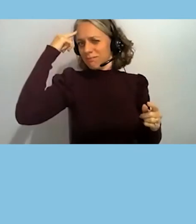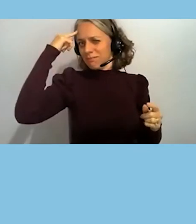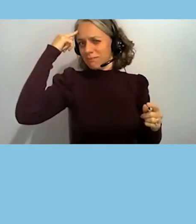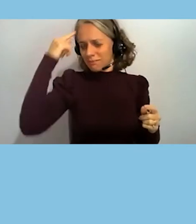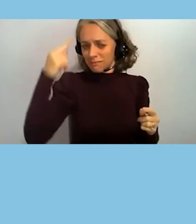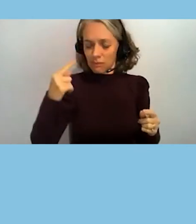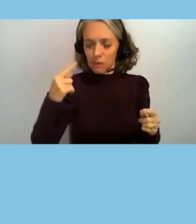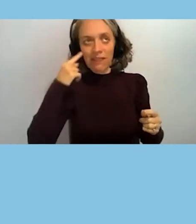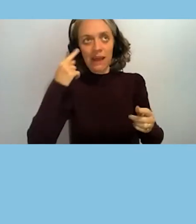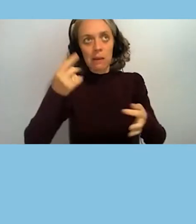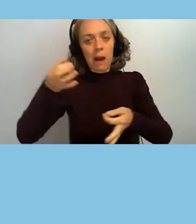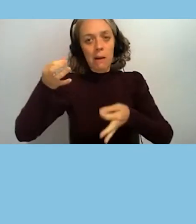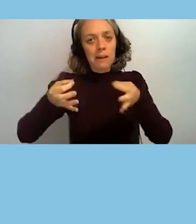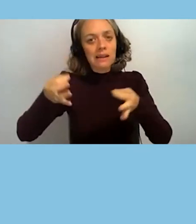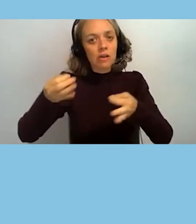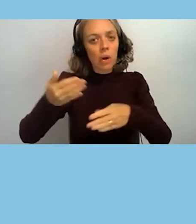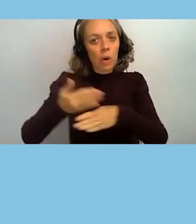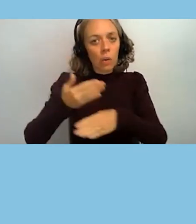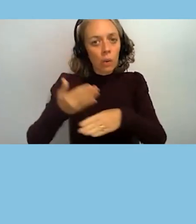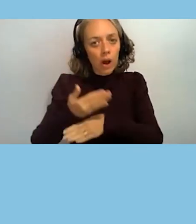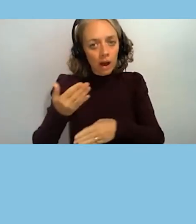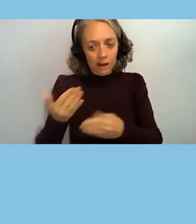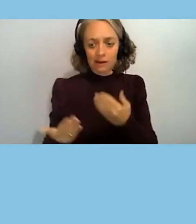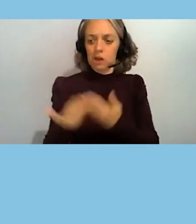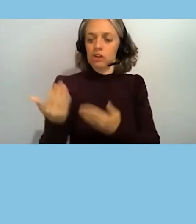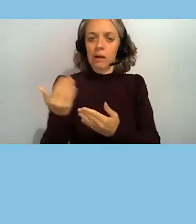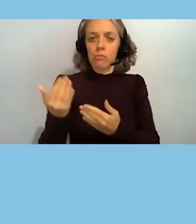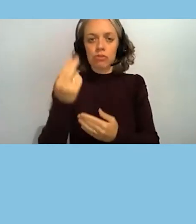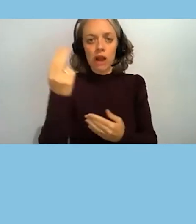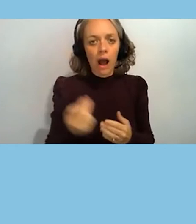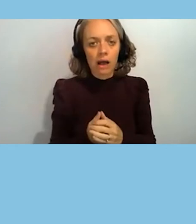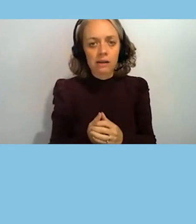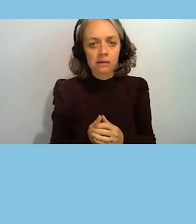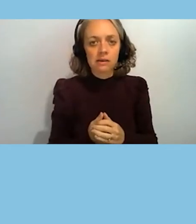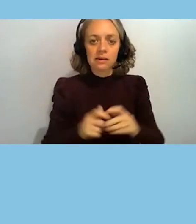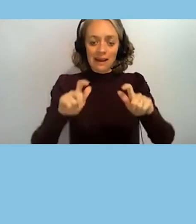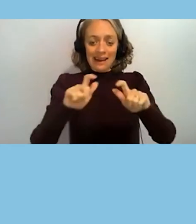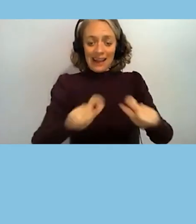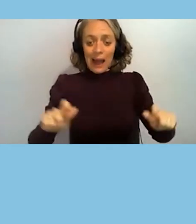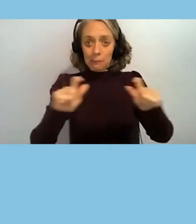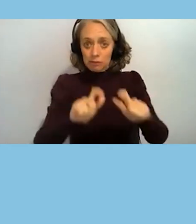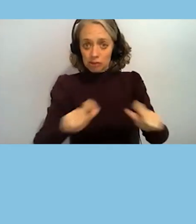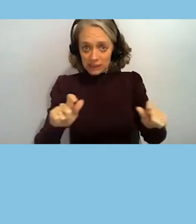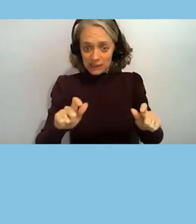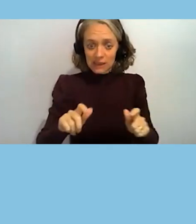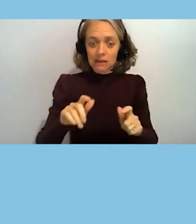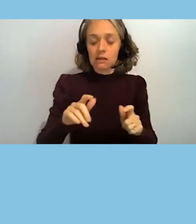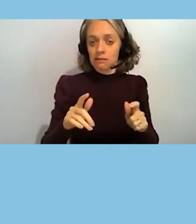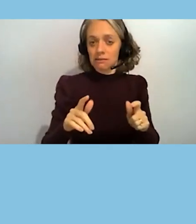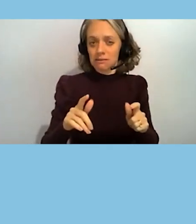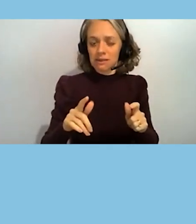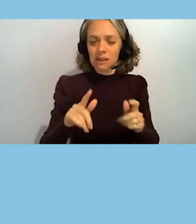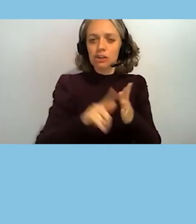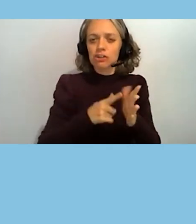thinking about the political work of and in contemporary art. Captioning, as we're going to learn from Jaypreet on October